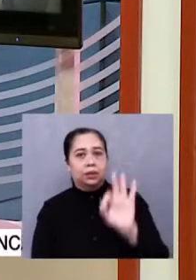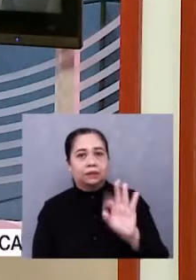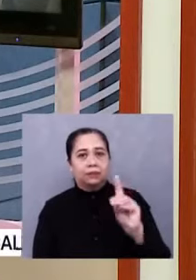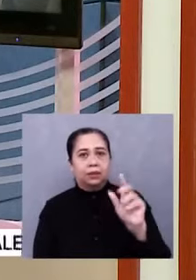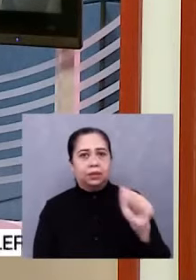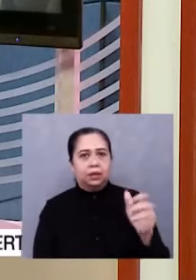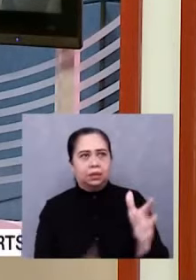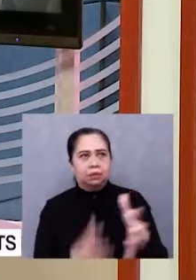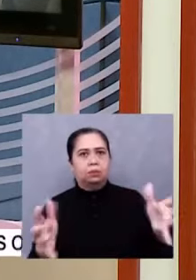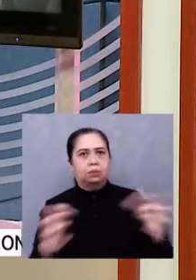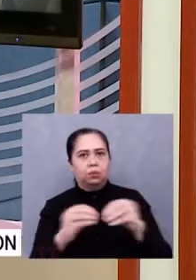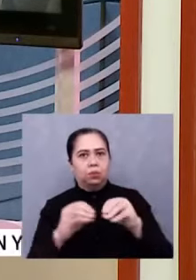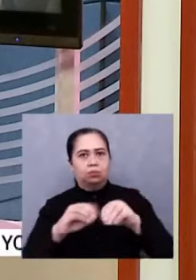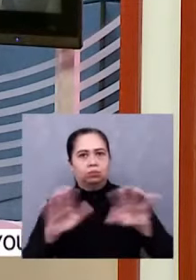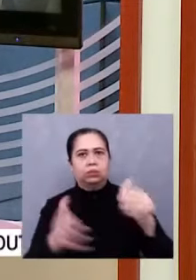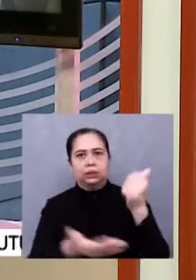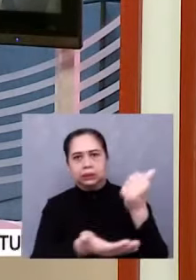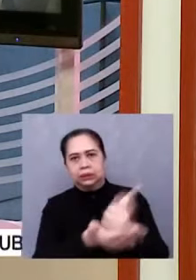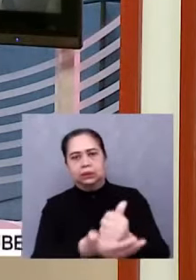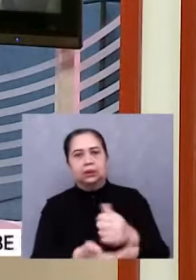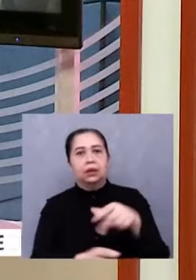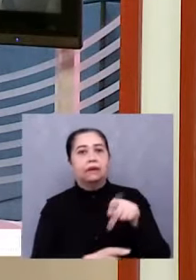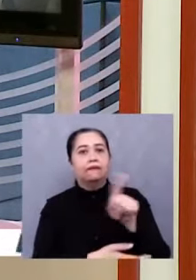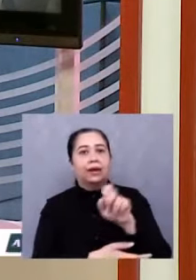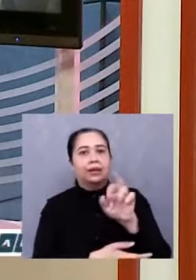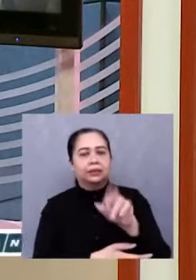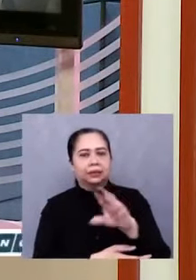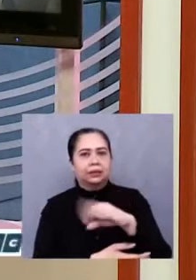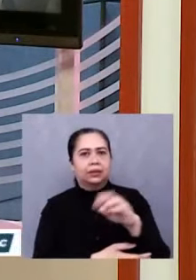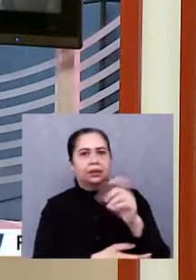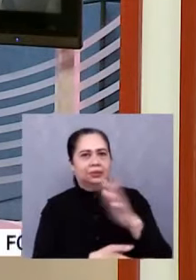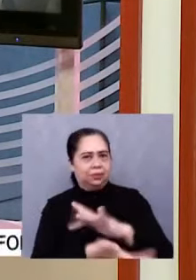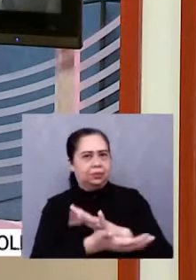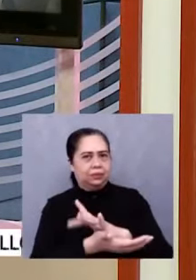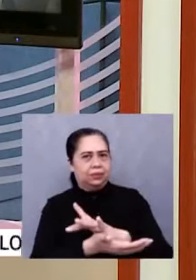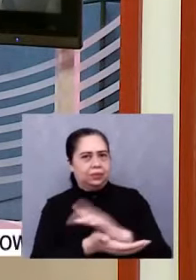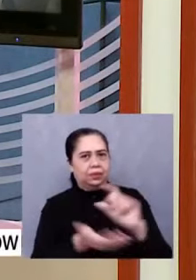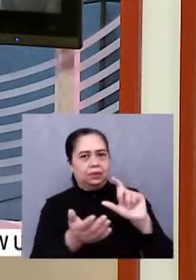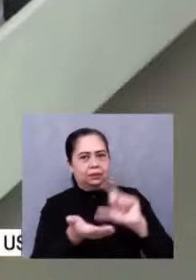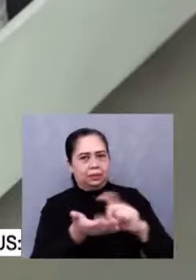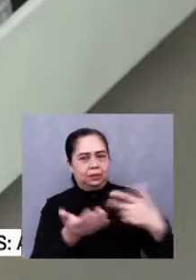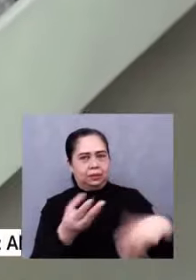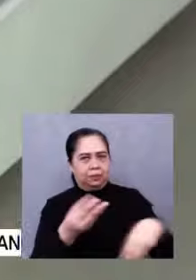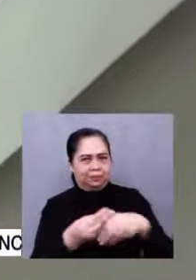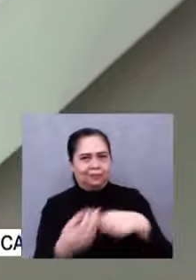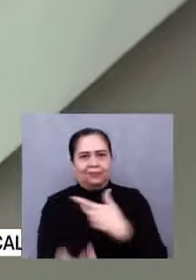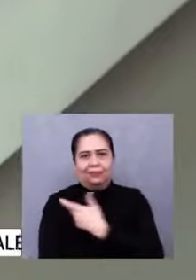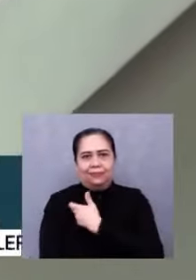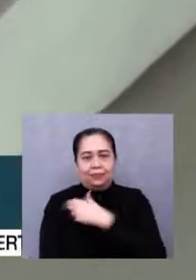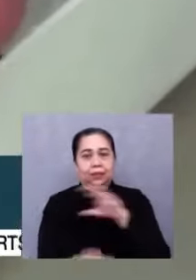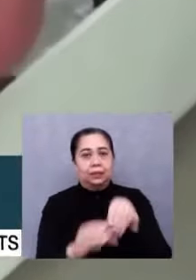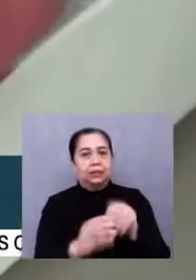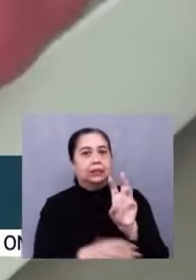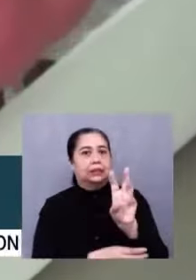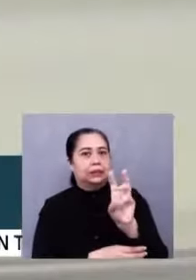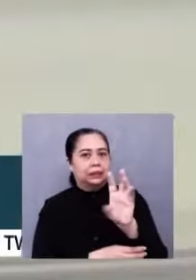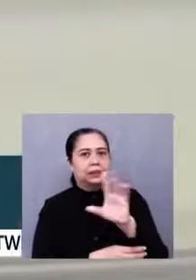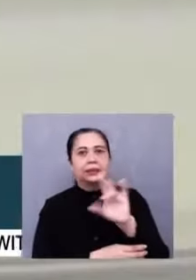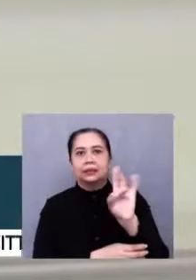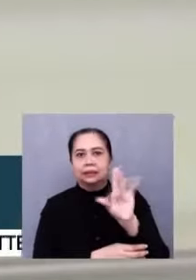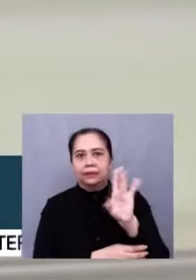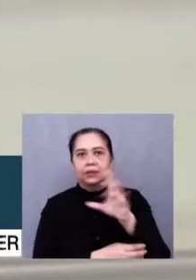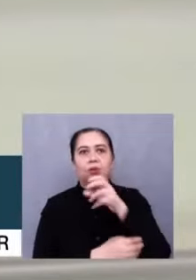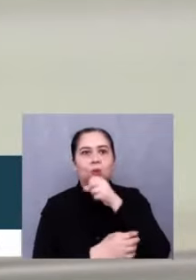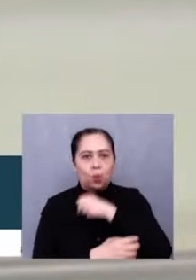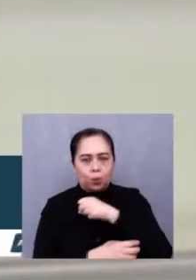the authorization of Pfizer-BioNTech's COVID-19 booster shot to include 16 and 17-year-olds. The